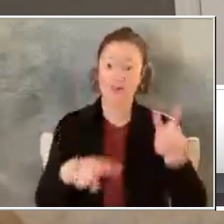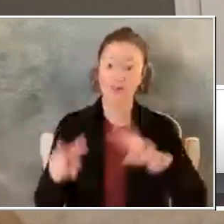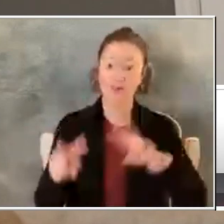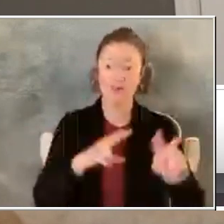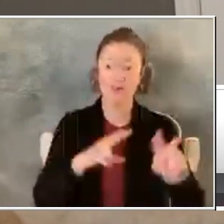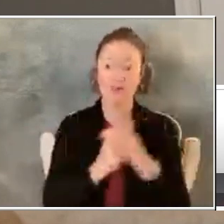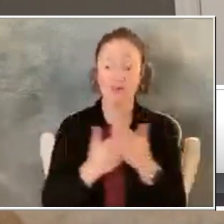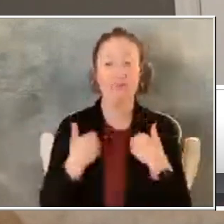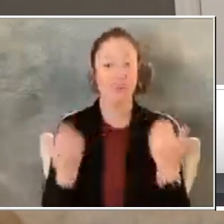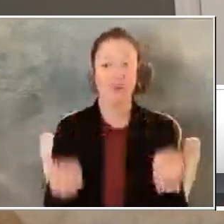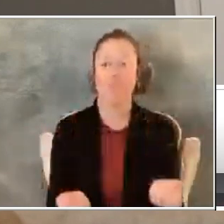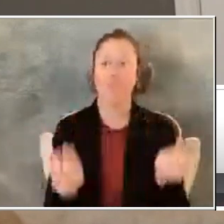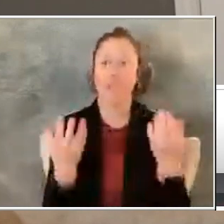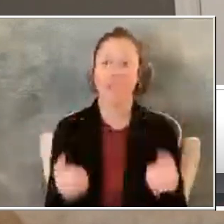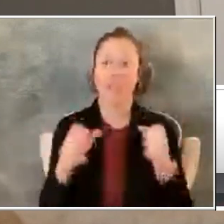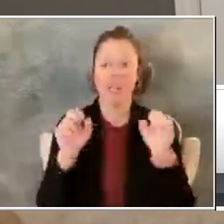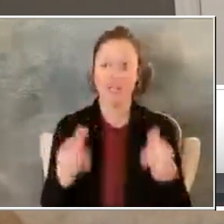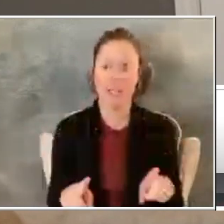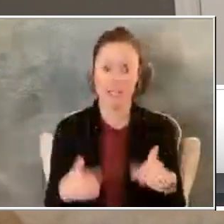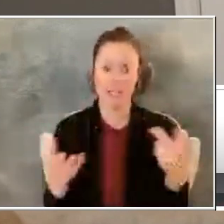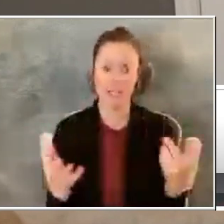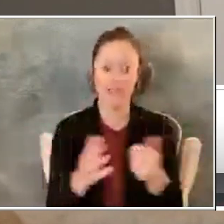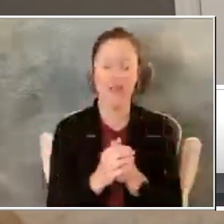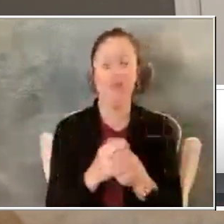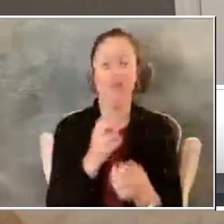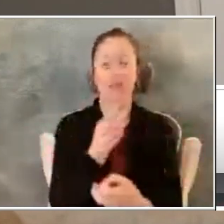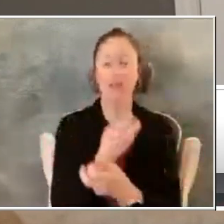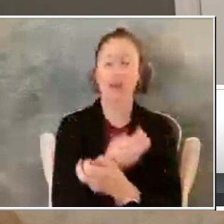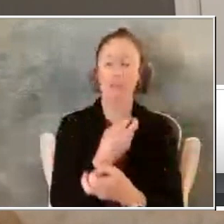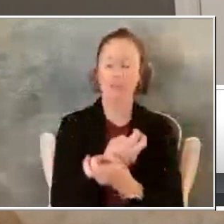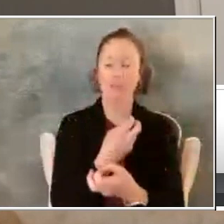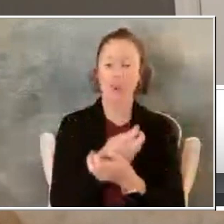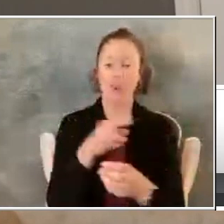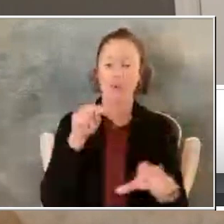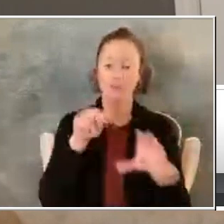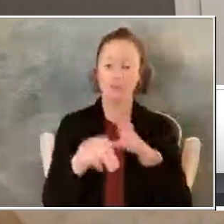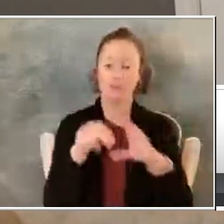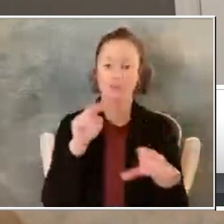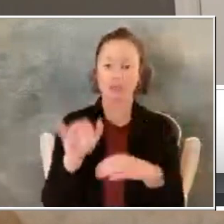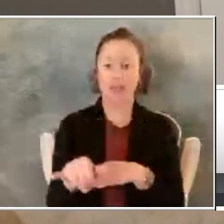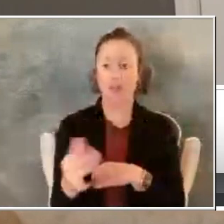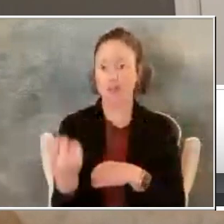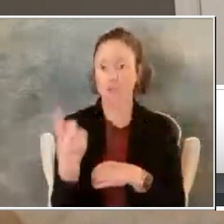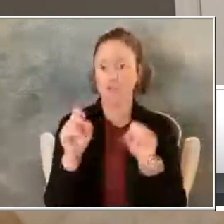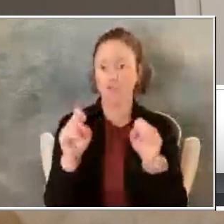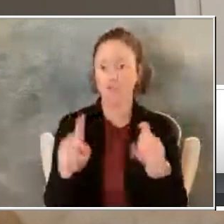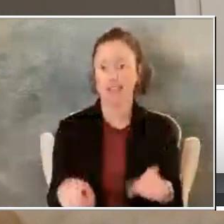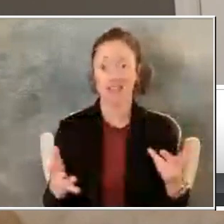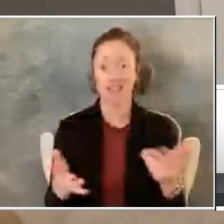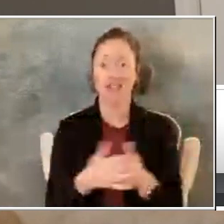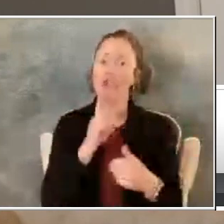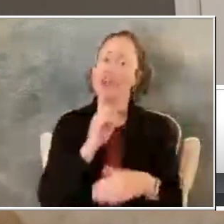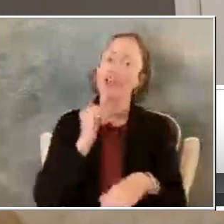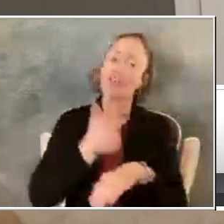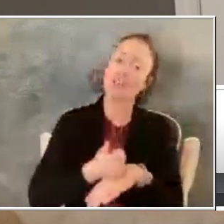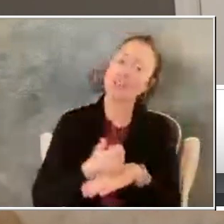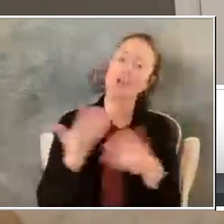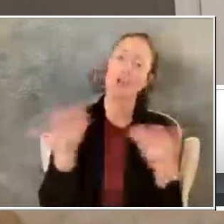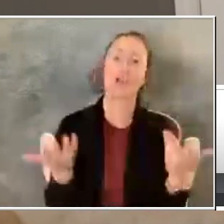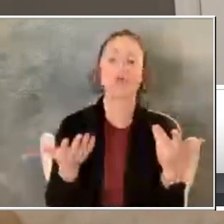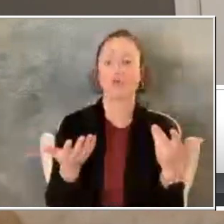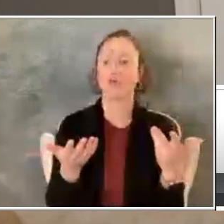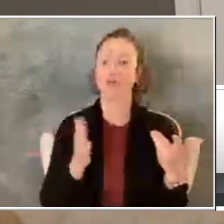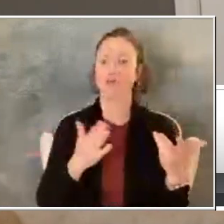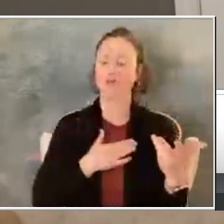a number of tests. The bone density scan was one of those. So it's to establish a baseline, really.